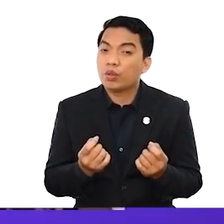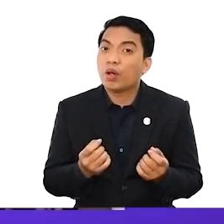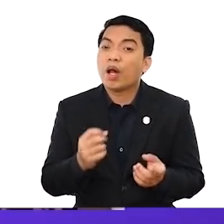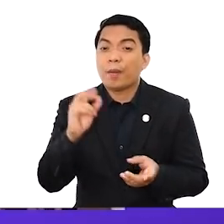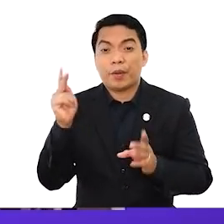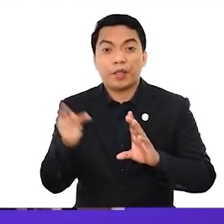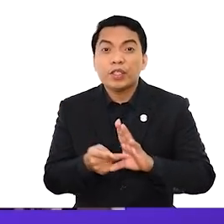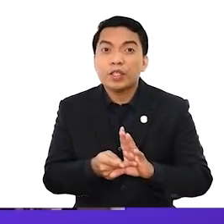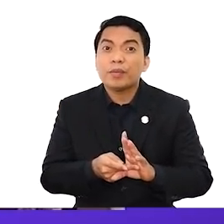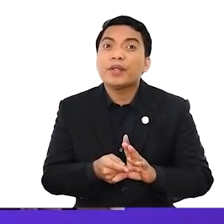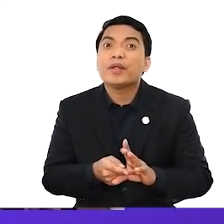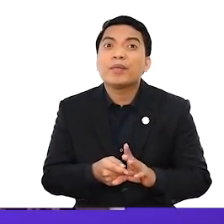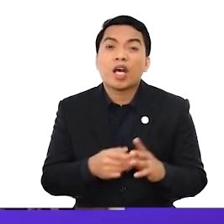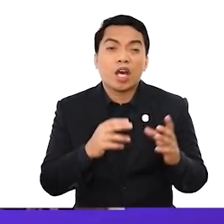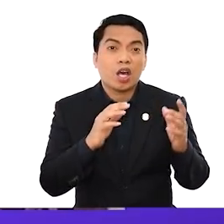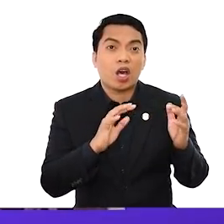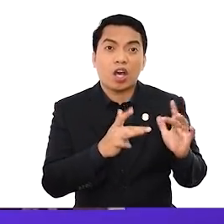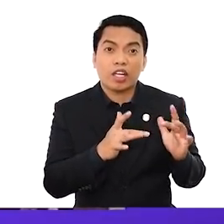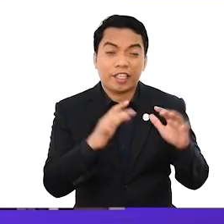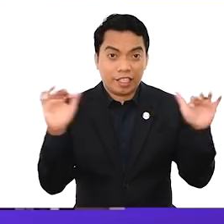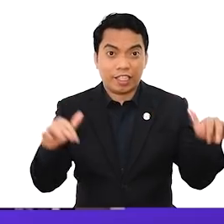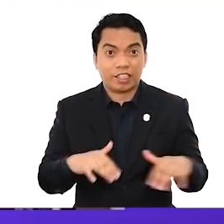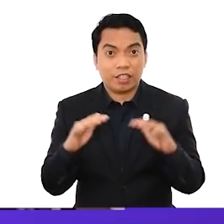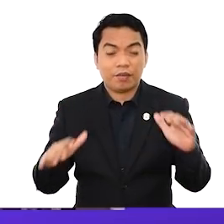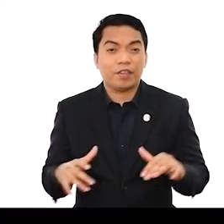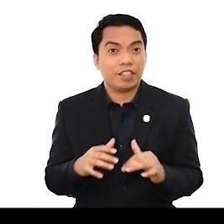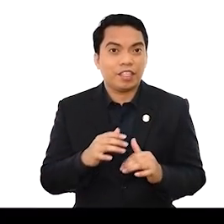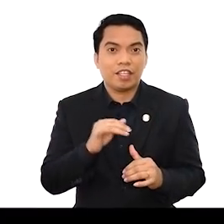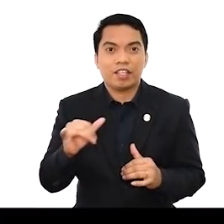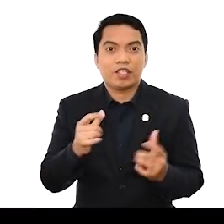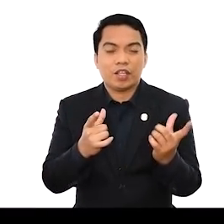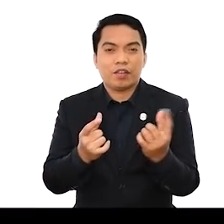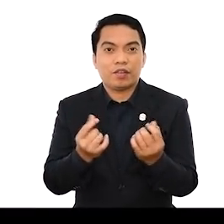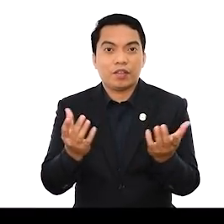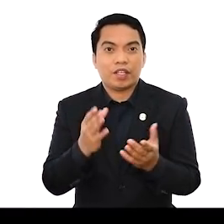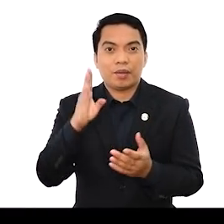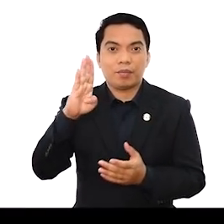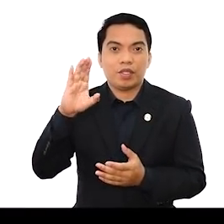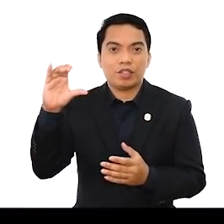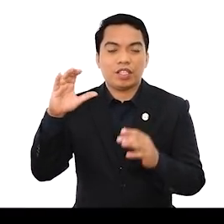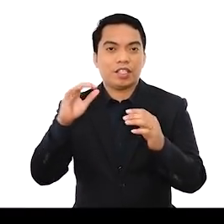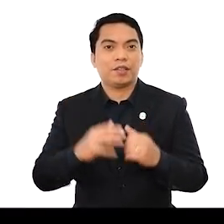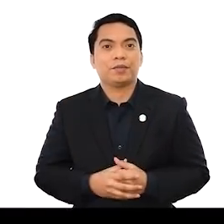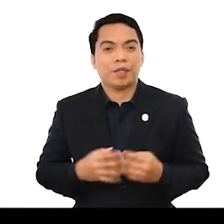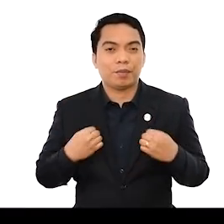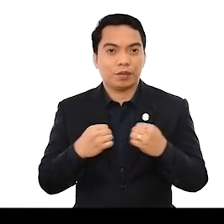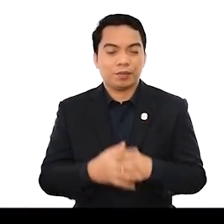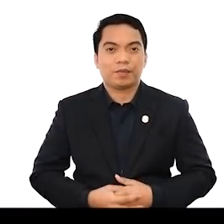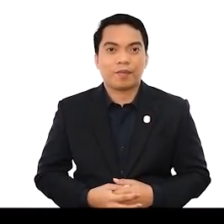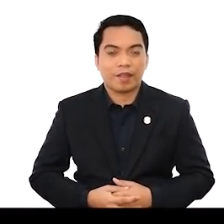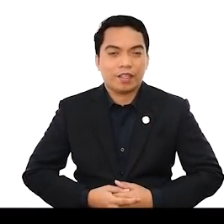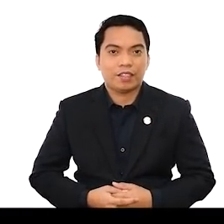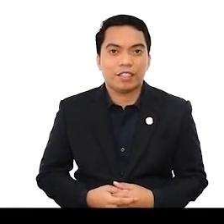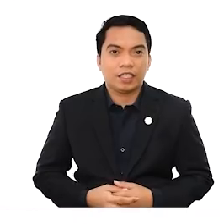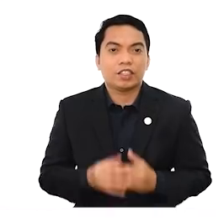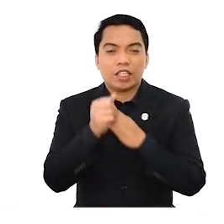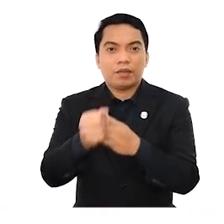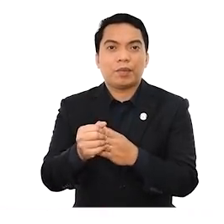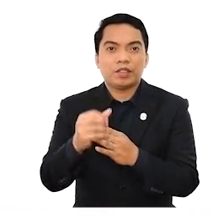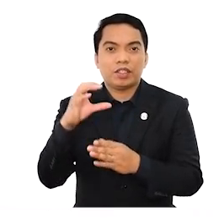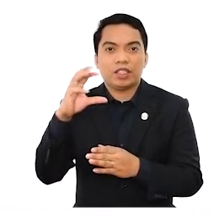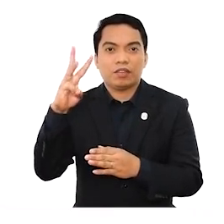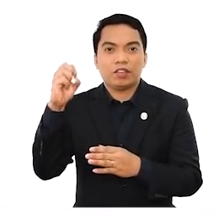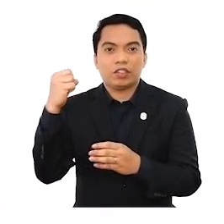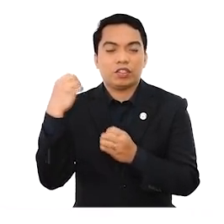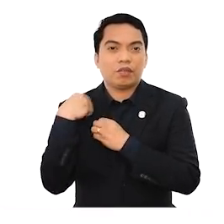the District of British Columbia were able to do just that. Led by the CWS teachers and officers, the